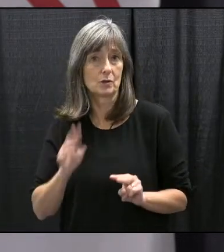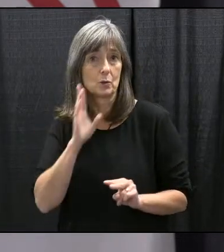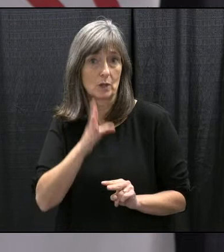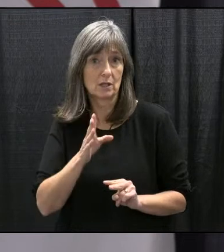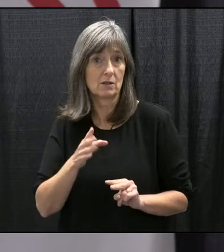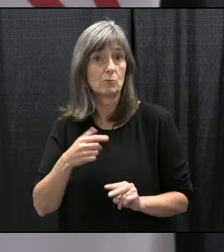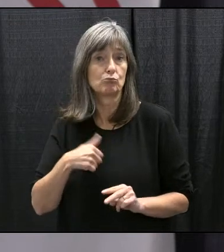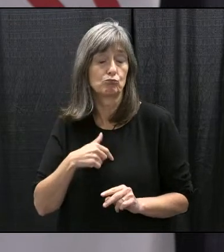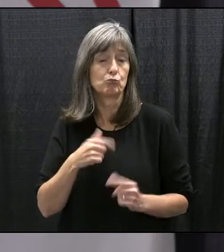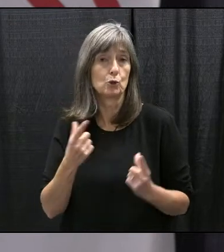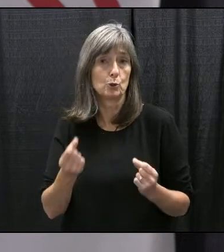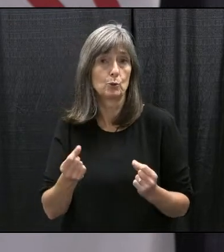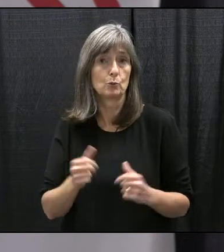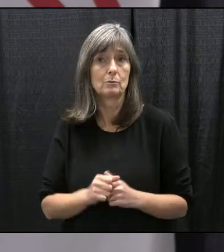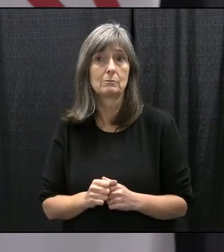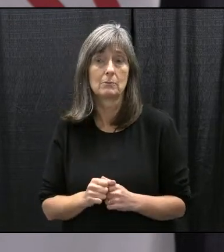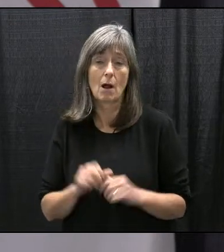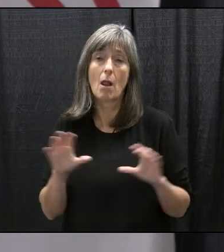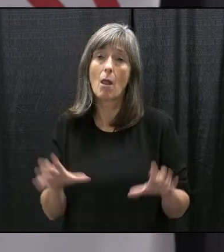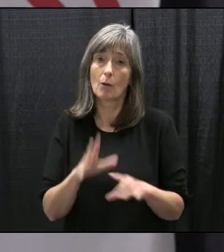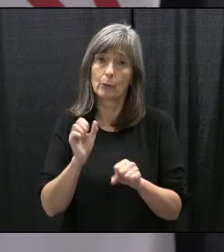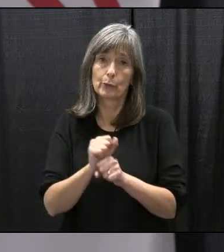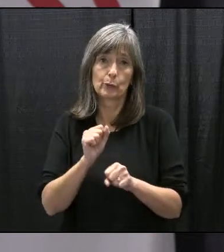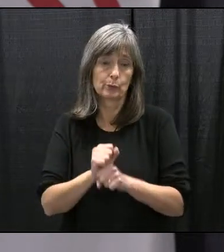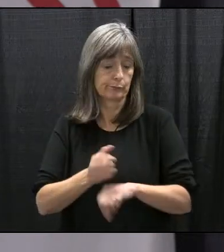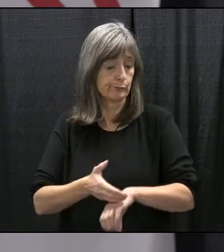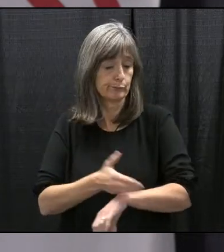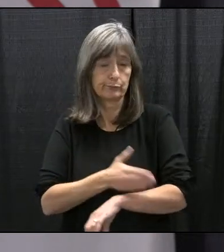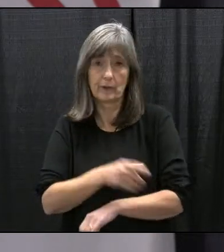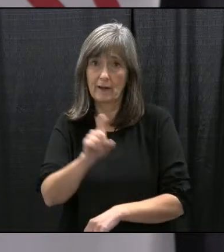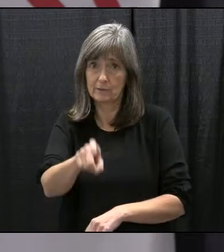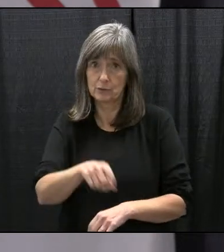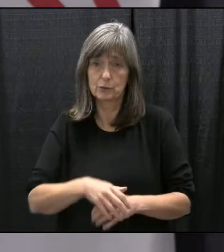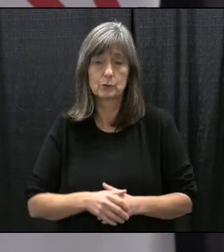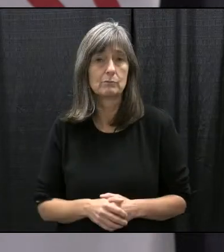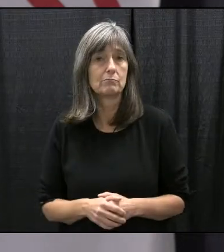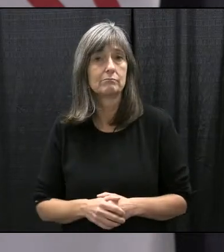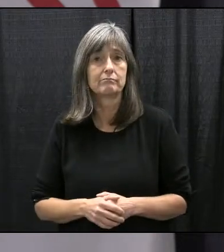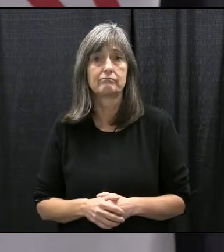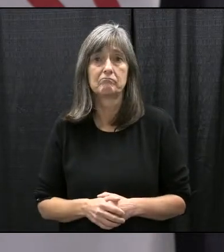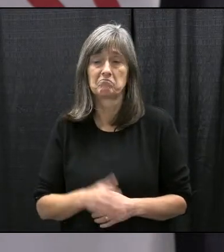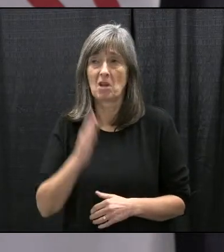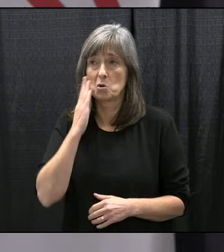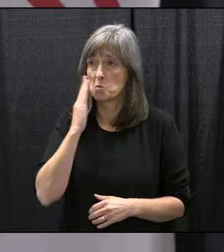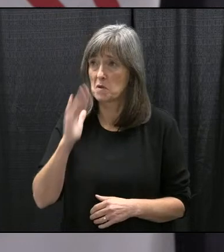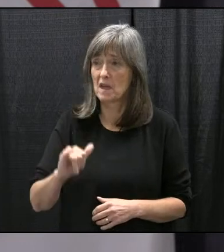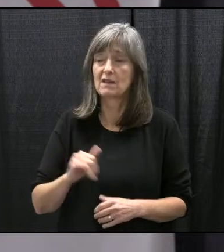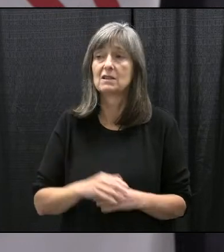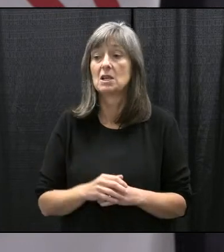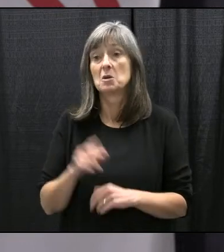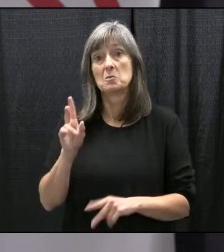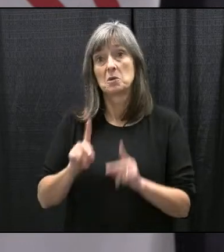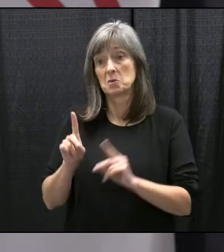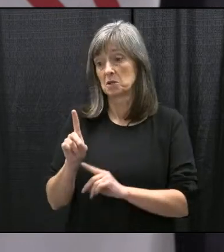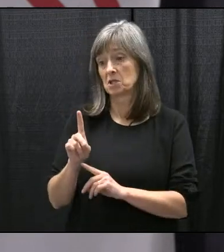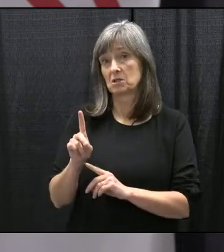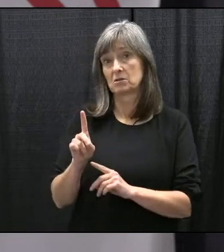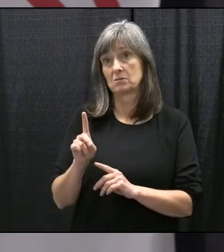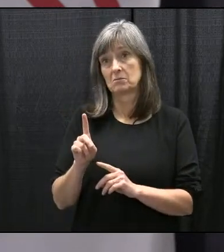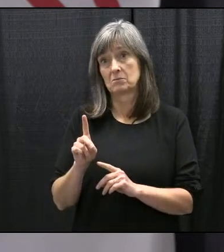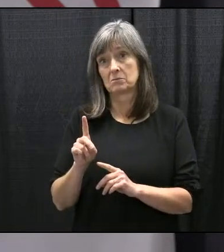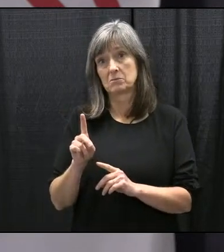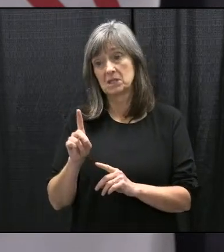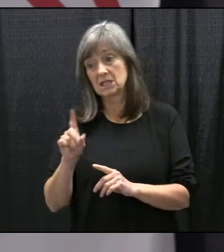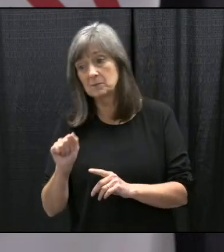done. There's a lot of work to be done, and there is no doubt on a daily basis, I know people with any type